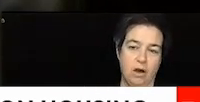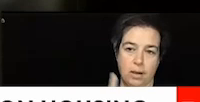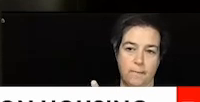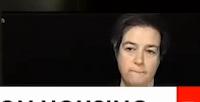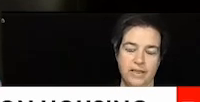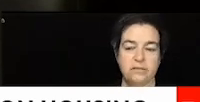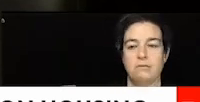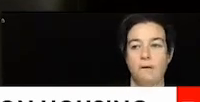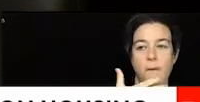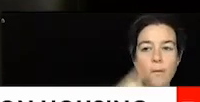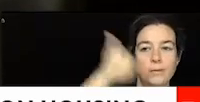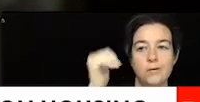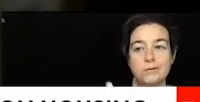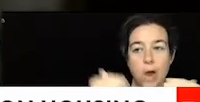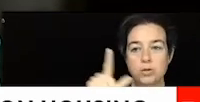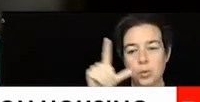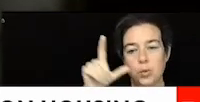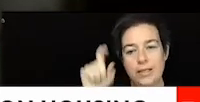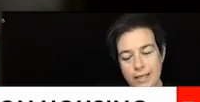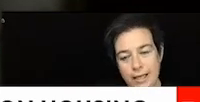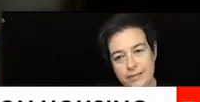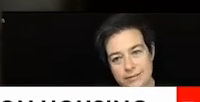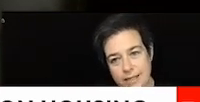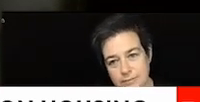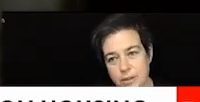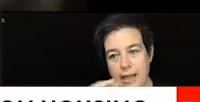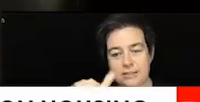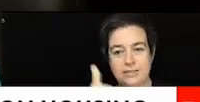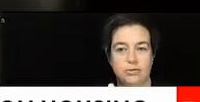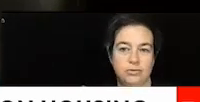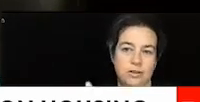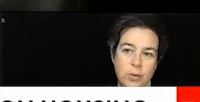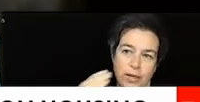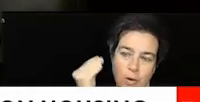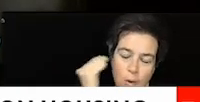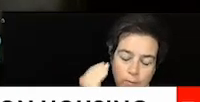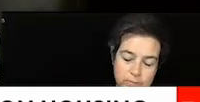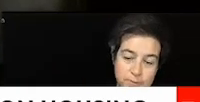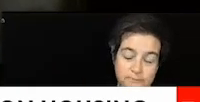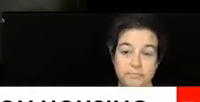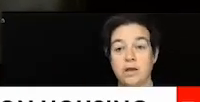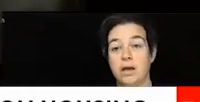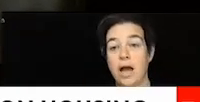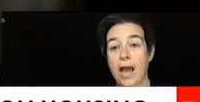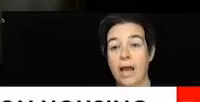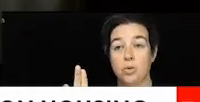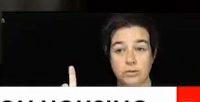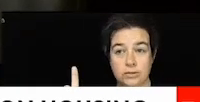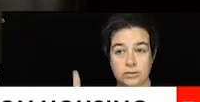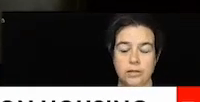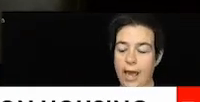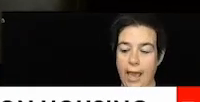older adults who need accessible and centrally located homes. Accessory dwelling units, or